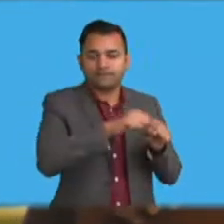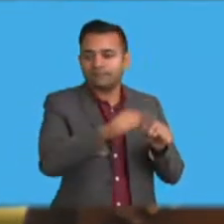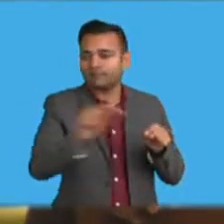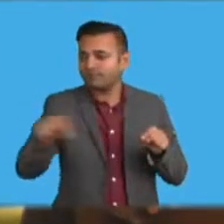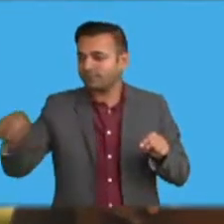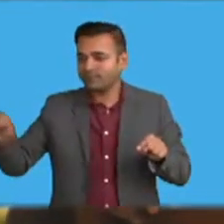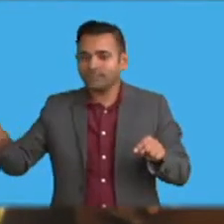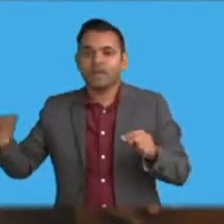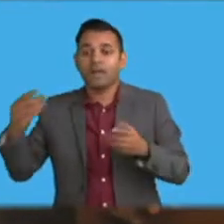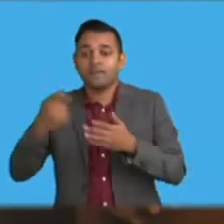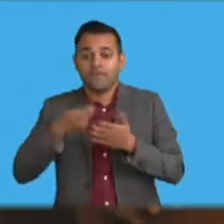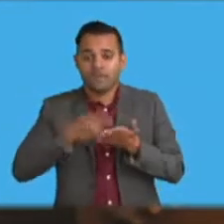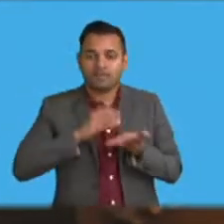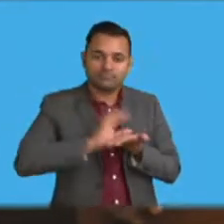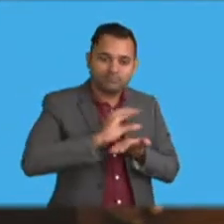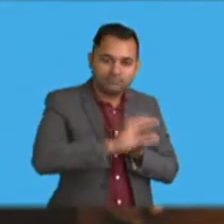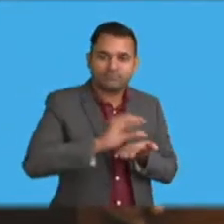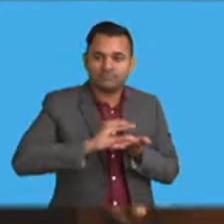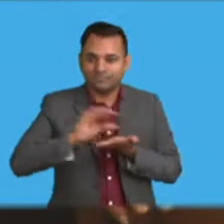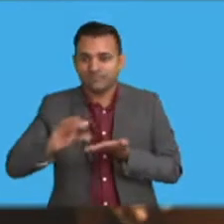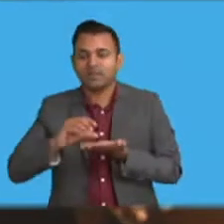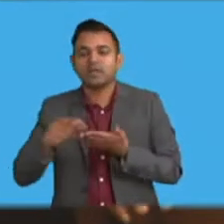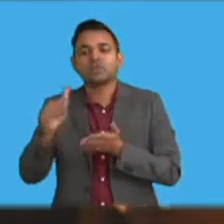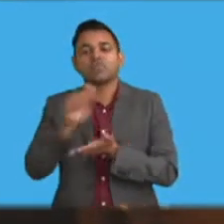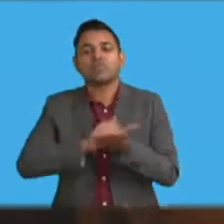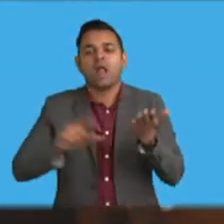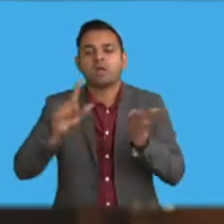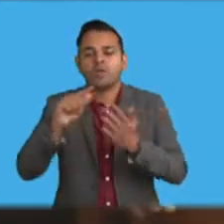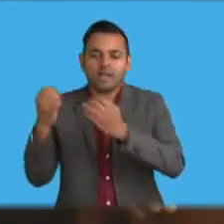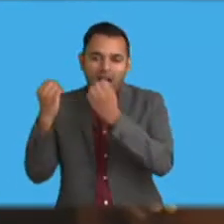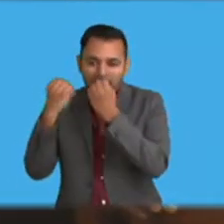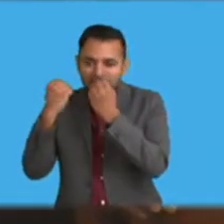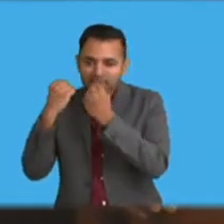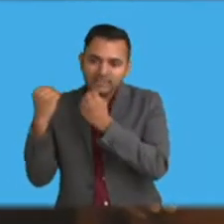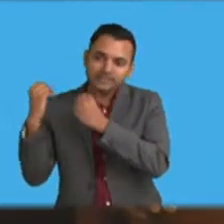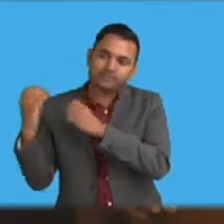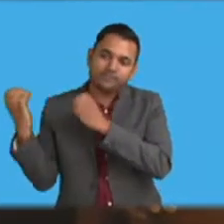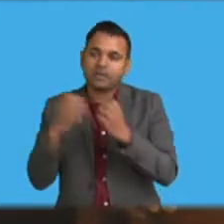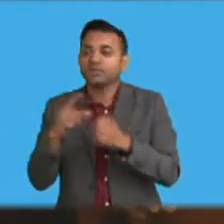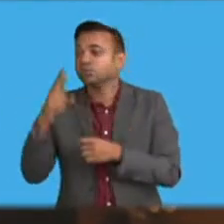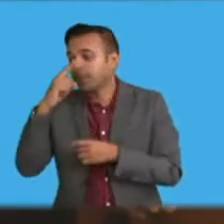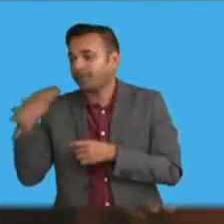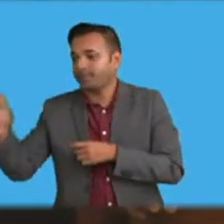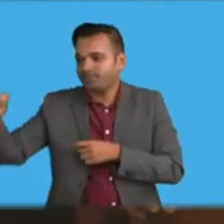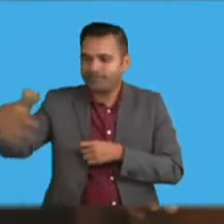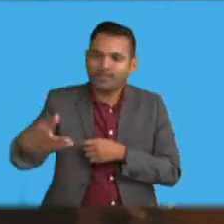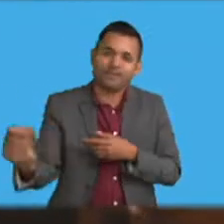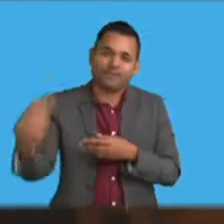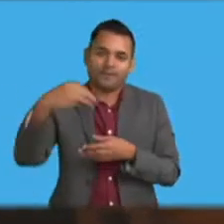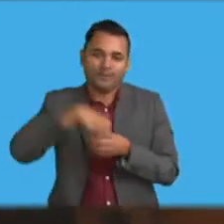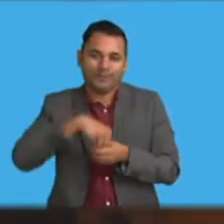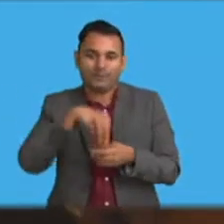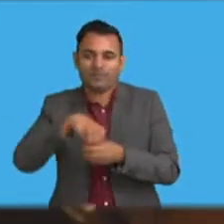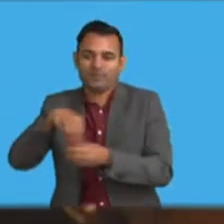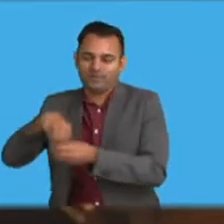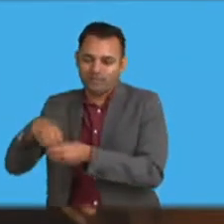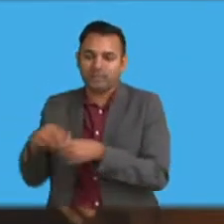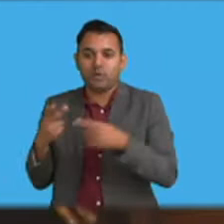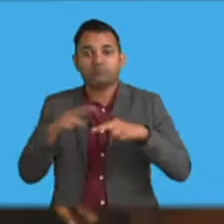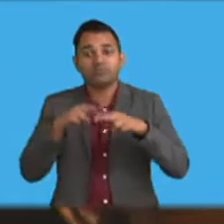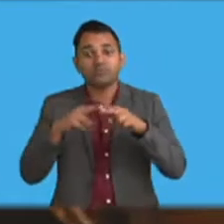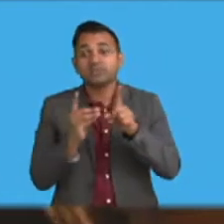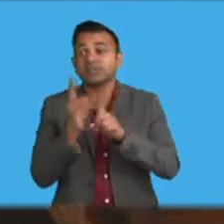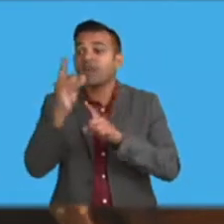purchase cane harvesters, Madam Speaker. The balance of funds for the harvesters was sourced from the Fiji Development Bank. And furthermore, in order to